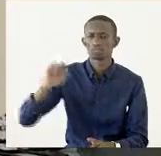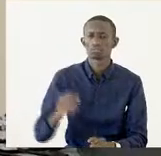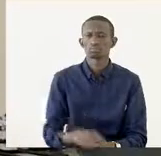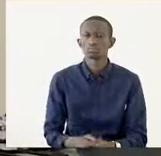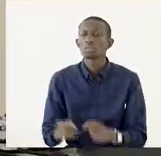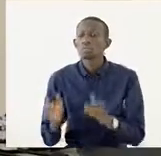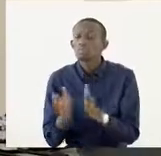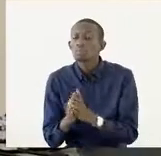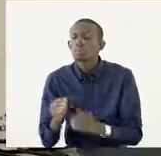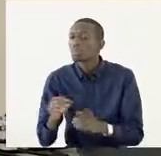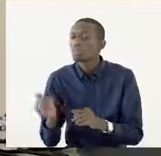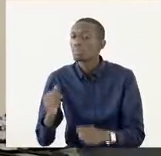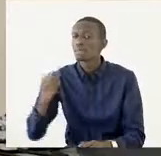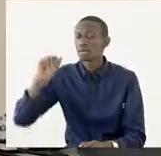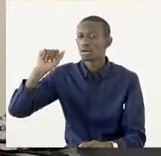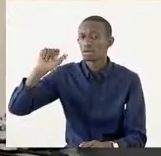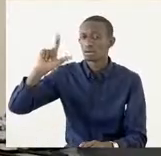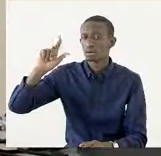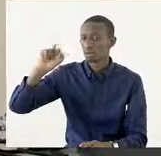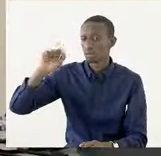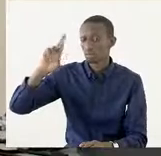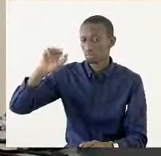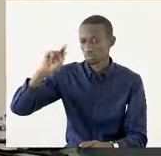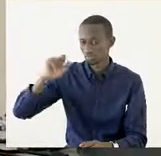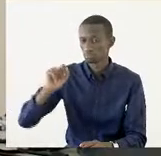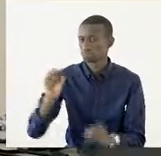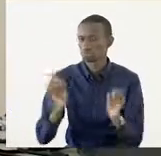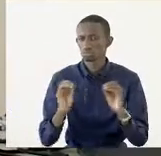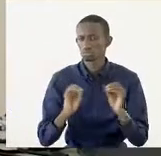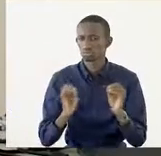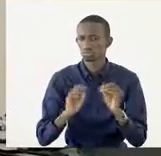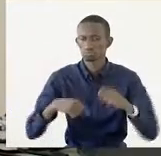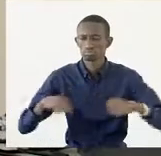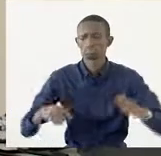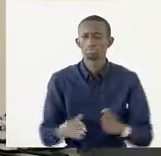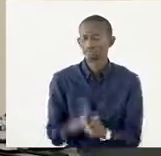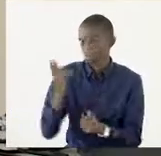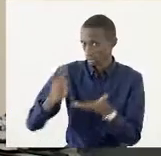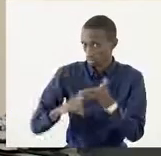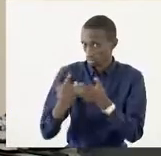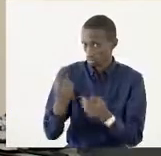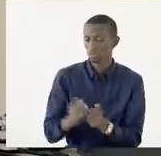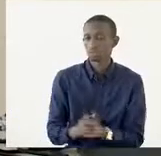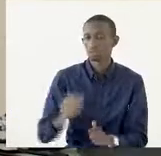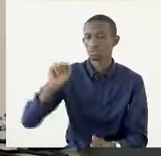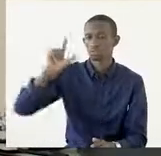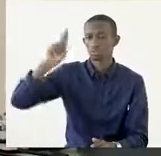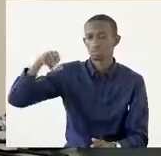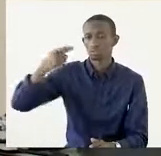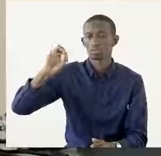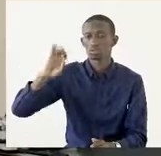aldehydes as well do not react. So this applies only to aliphatic compounds. So